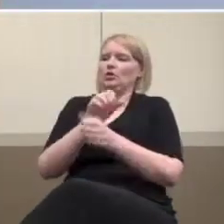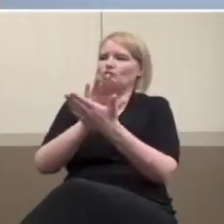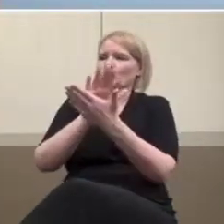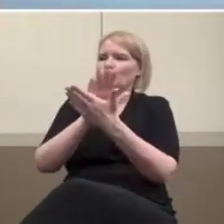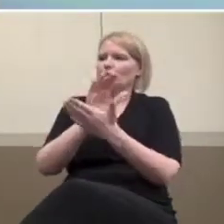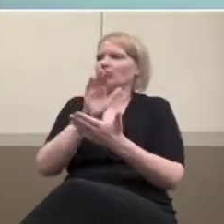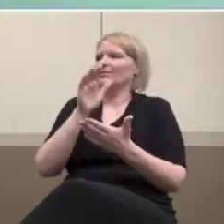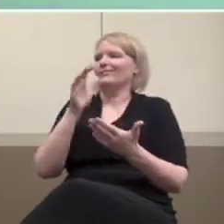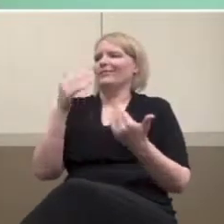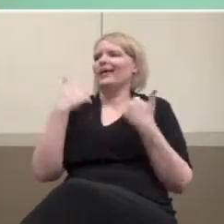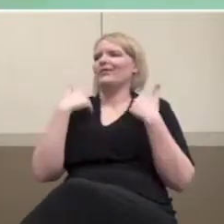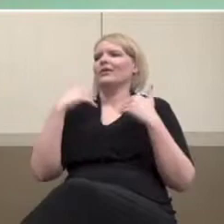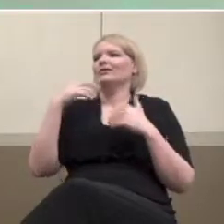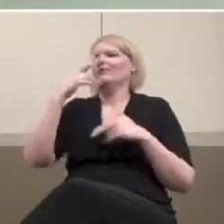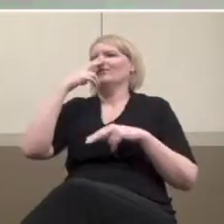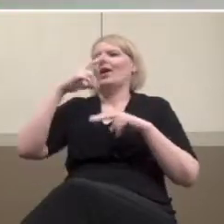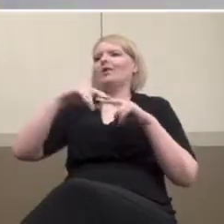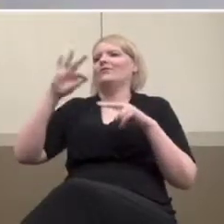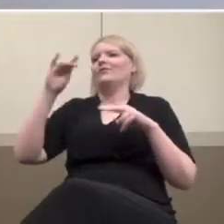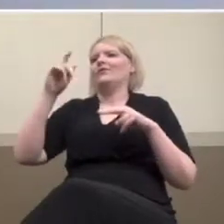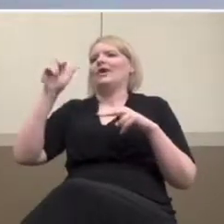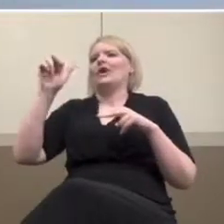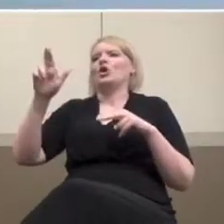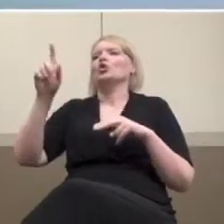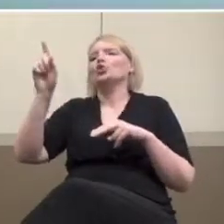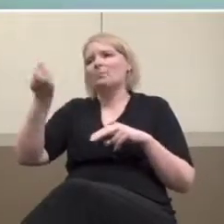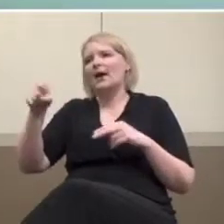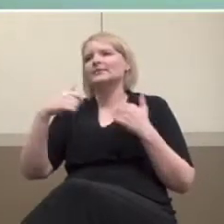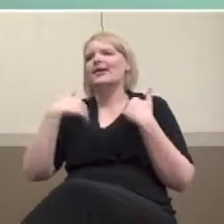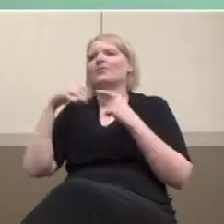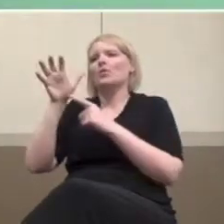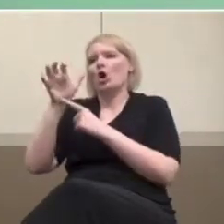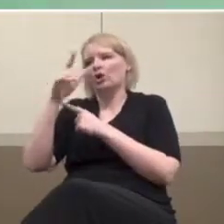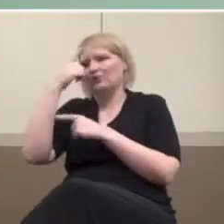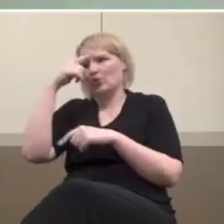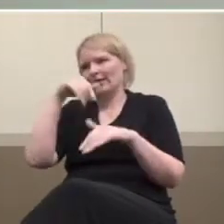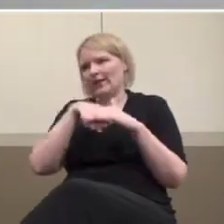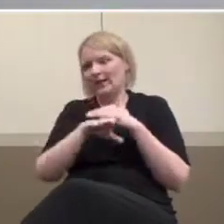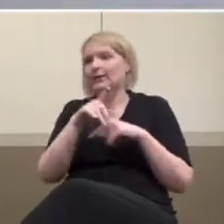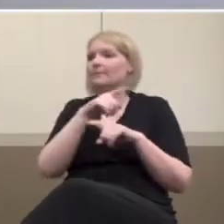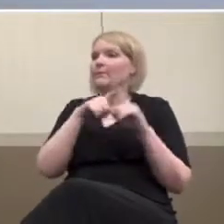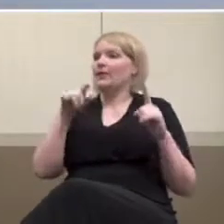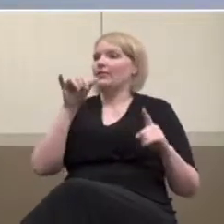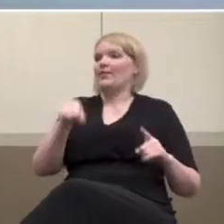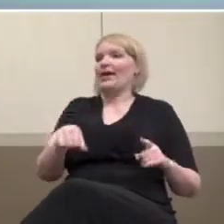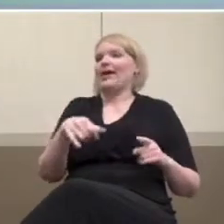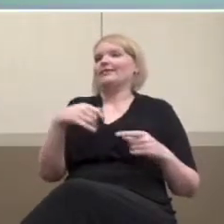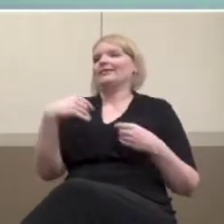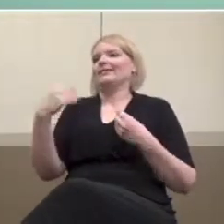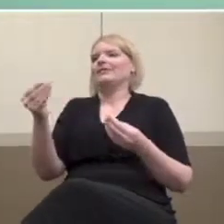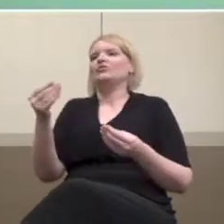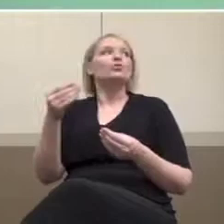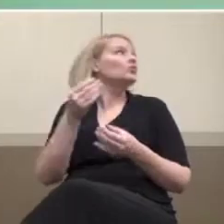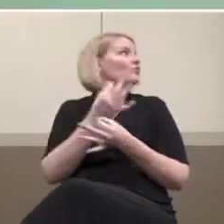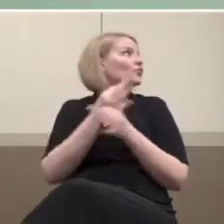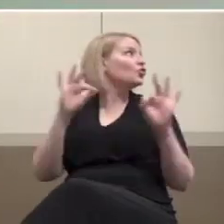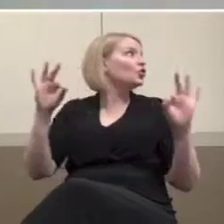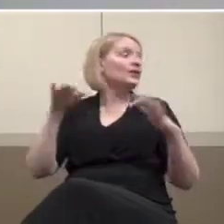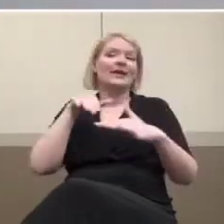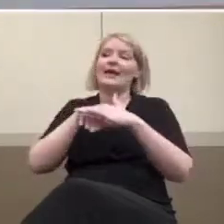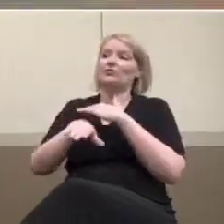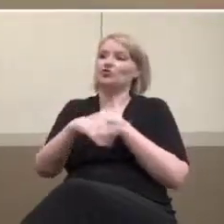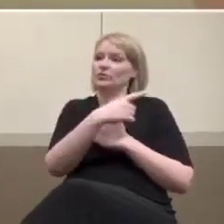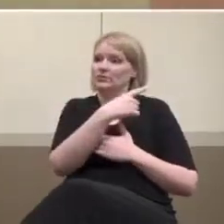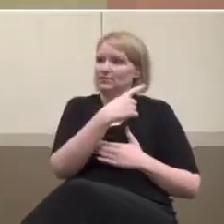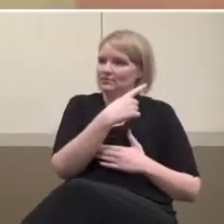fair, and you have to have Panther Paws to go. But this gives you free entrance to the fun fair, so you don't have to have those